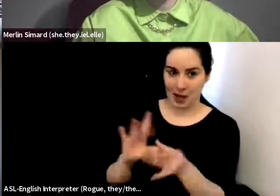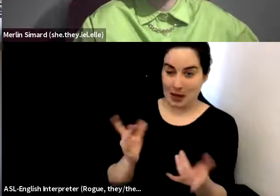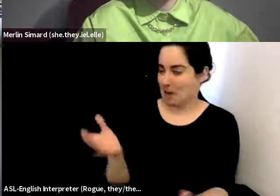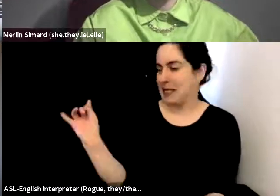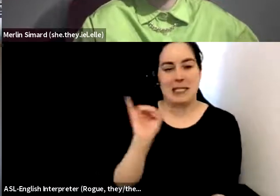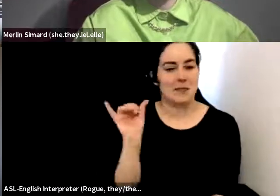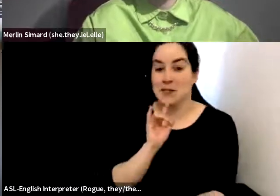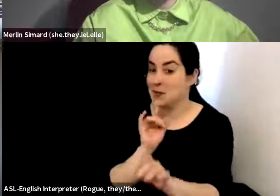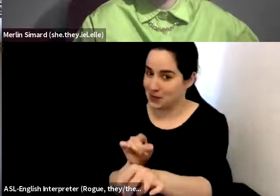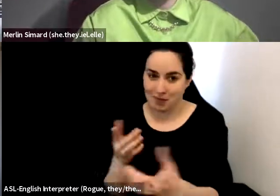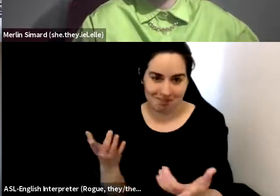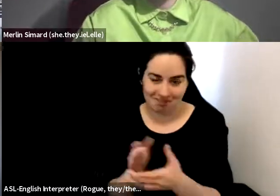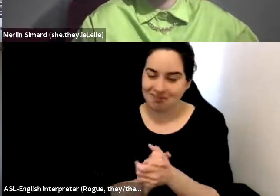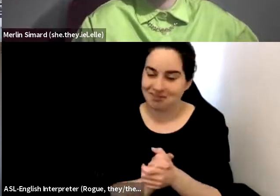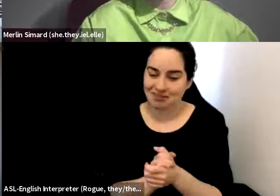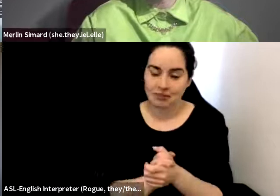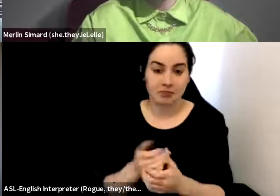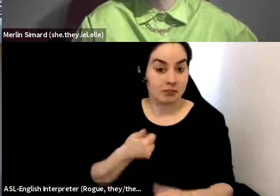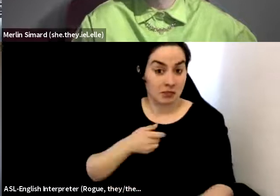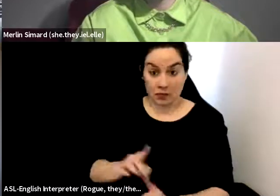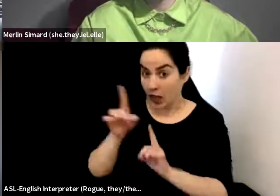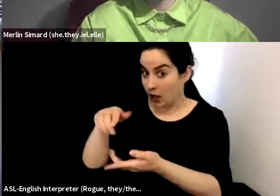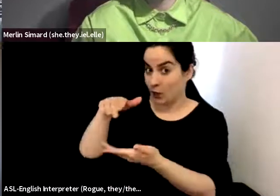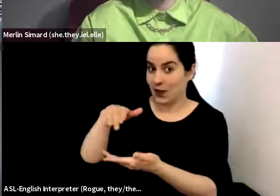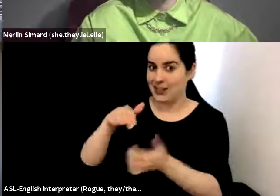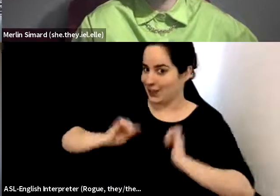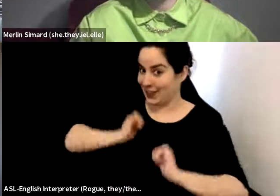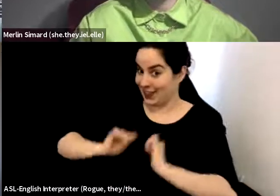Like I went to theater school.